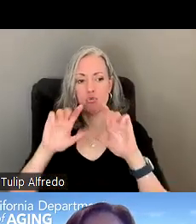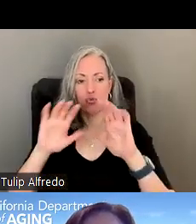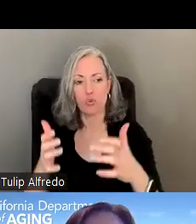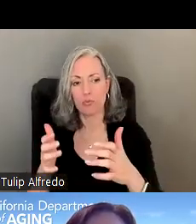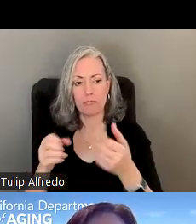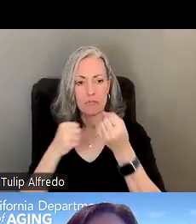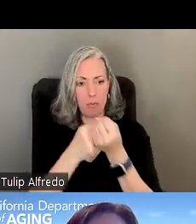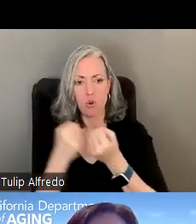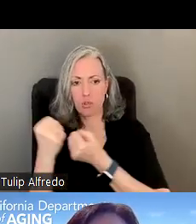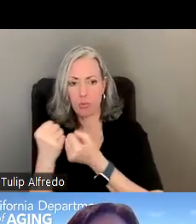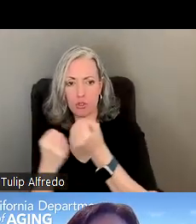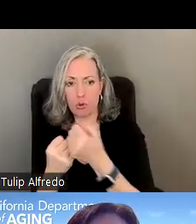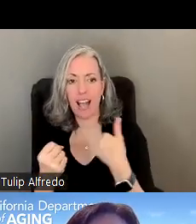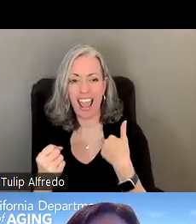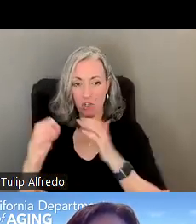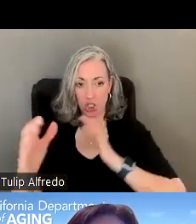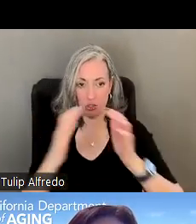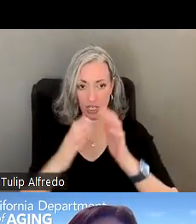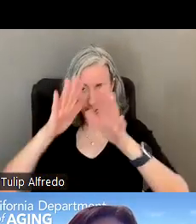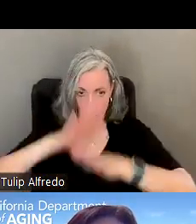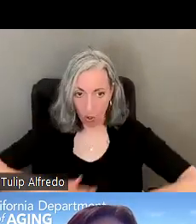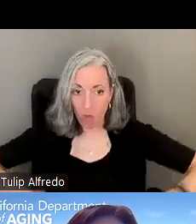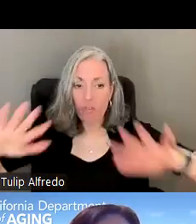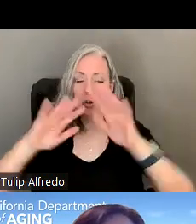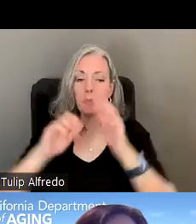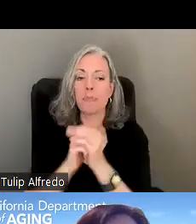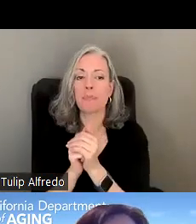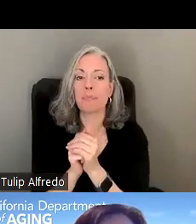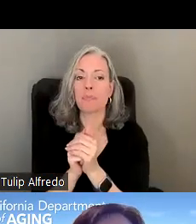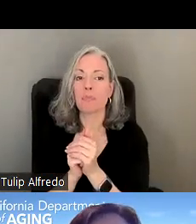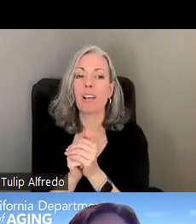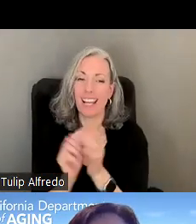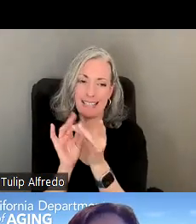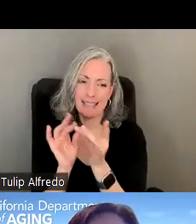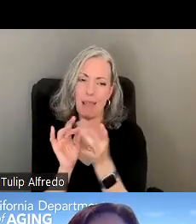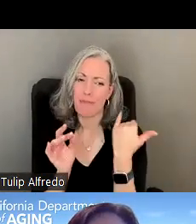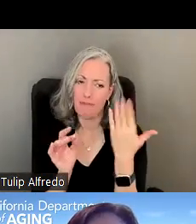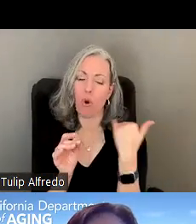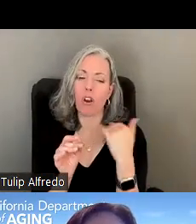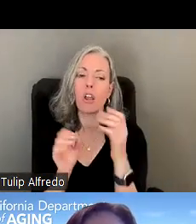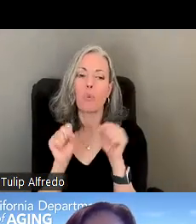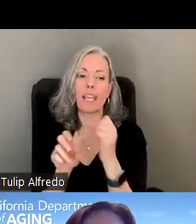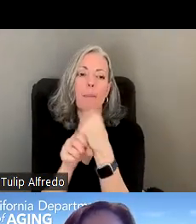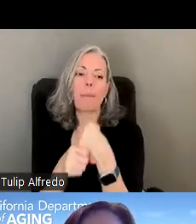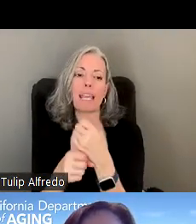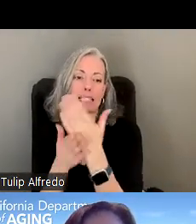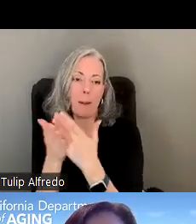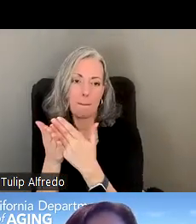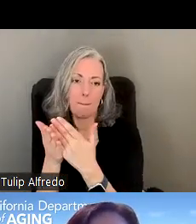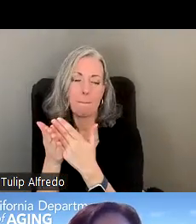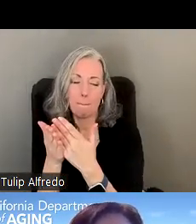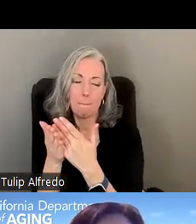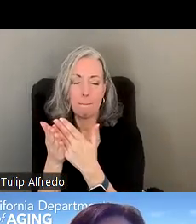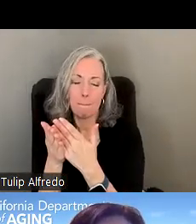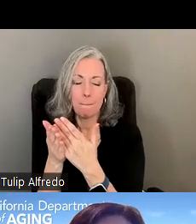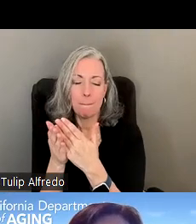have these communications across the board. And as I mentioned before, we can create some